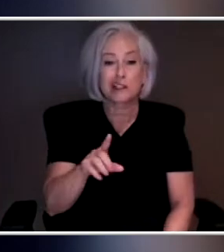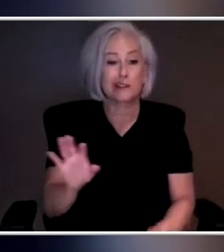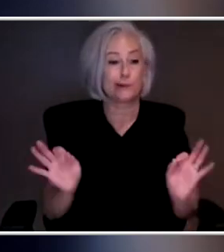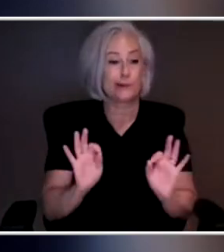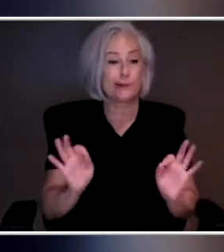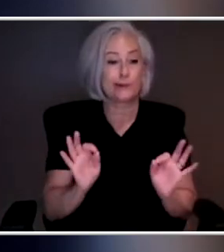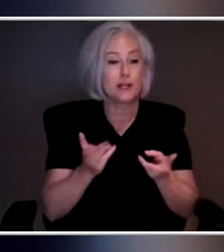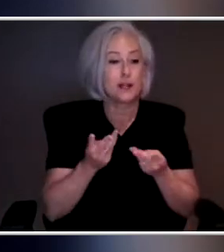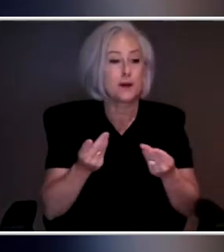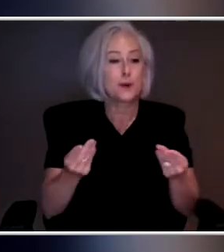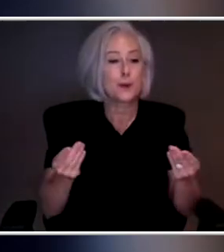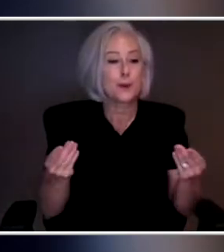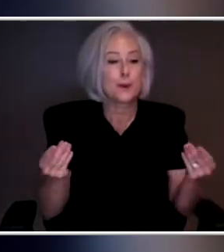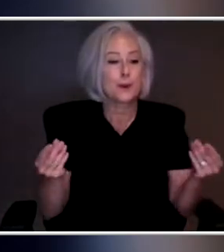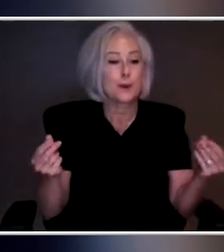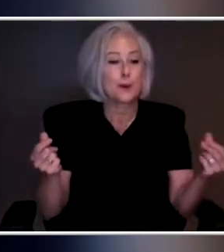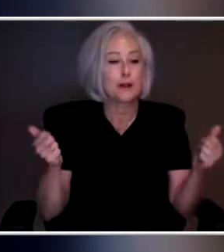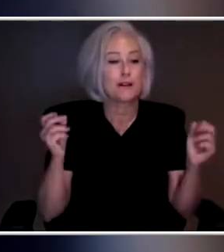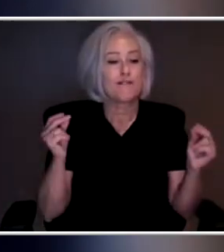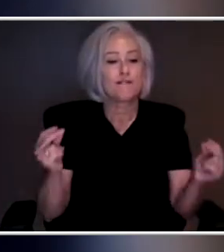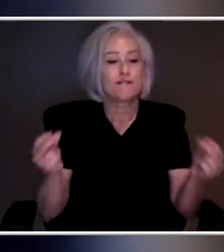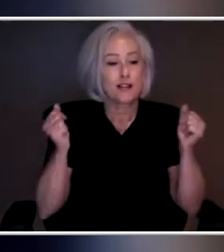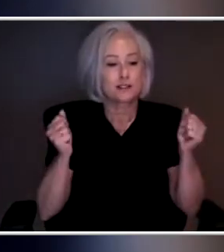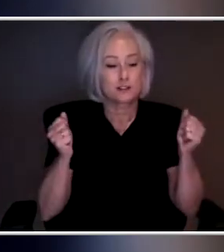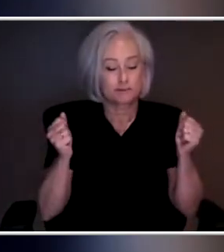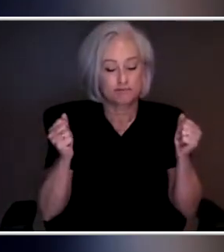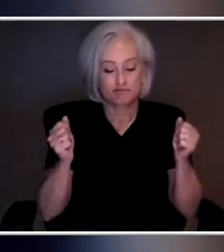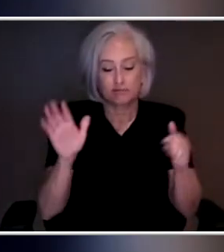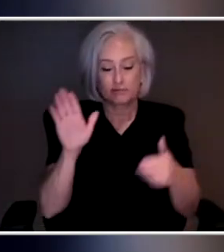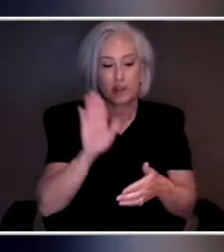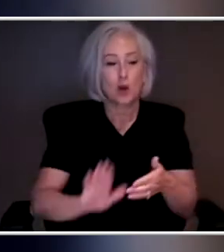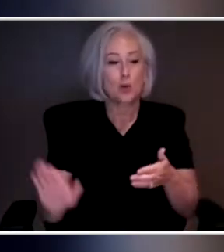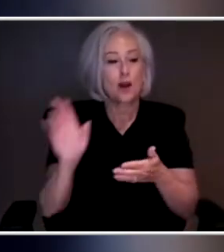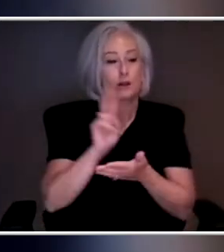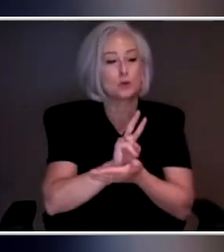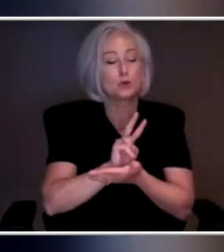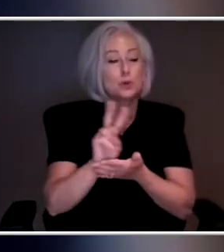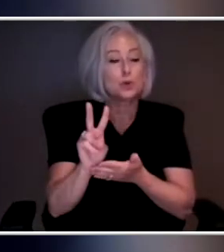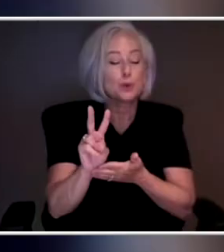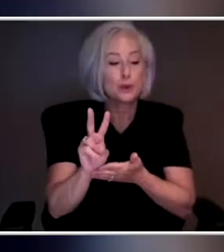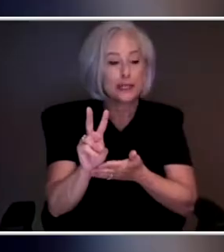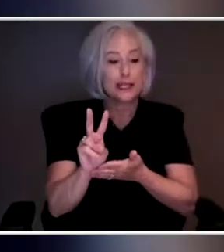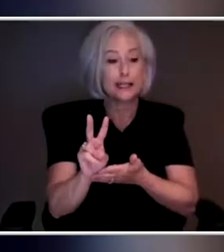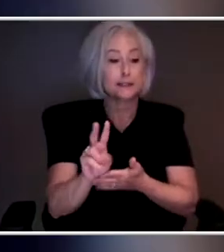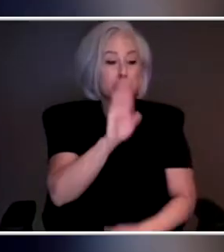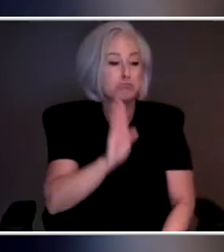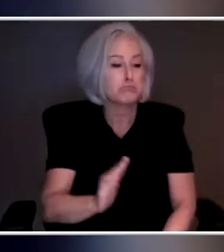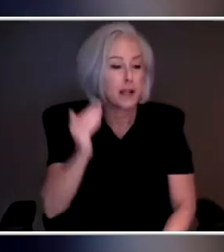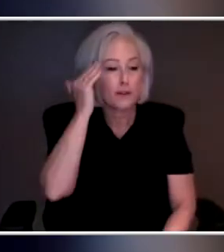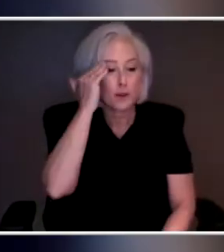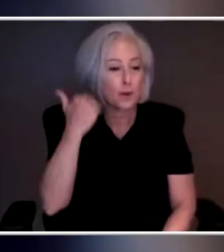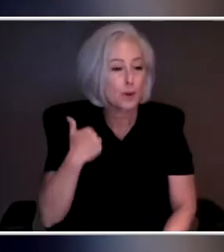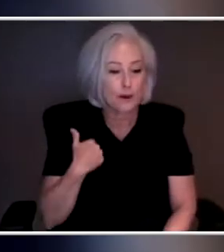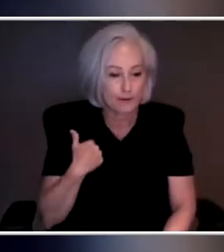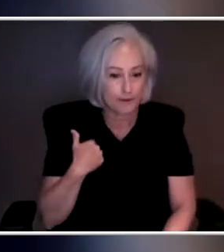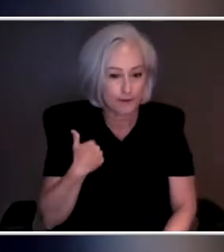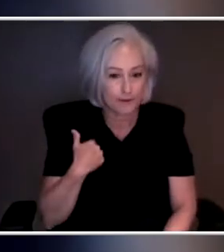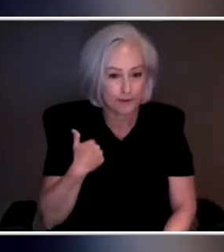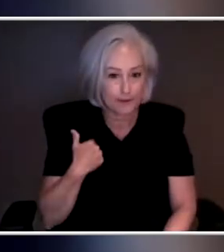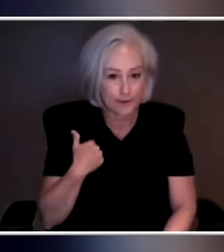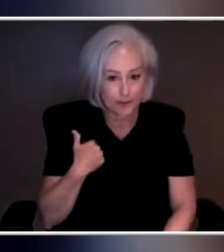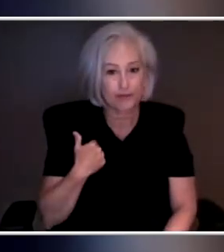very quickly. And within 2 weeks, I would not have known that I'd ever had anything done. And then over